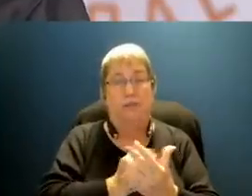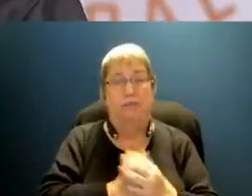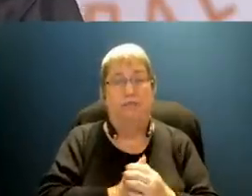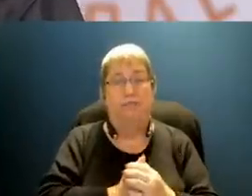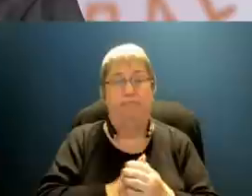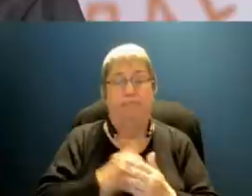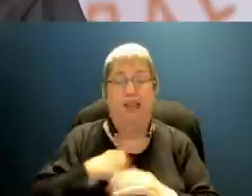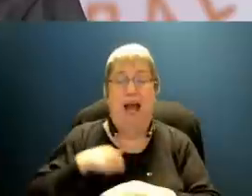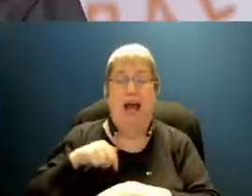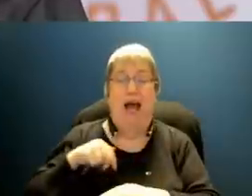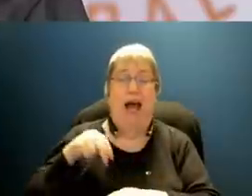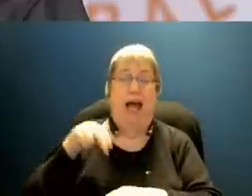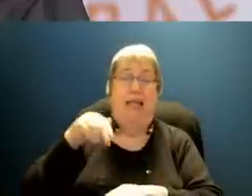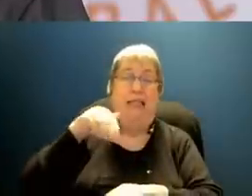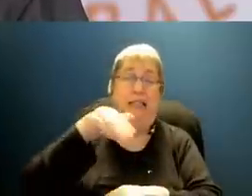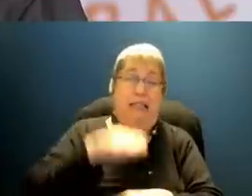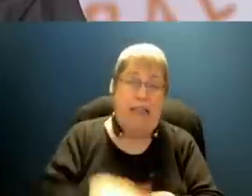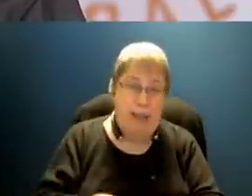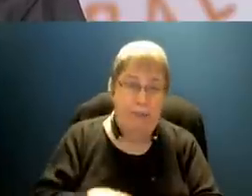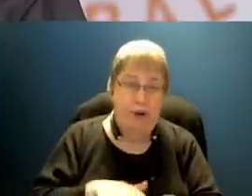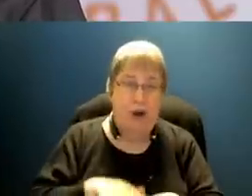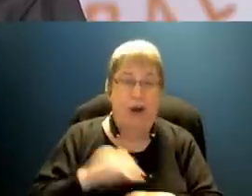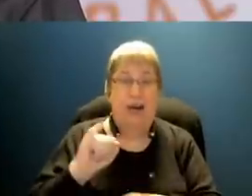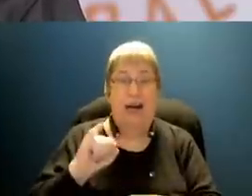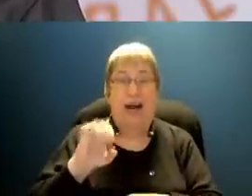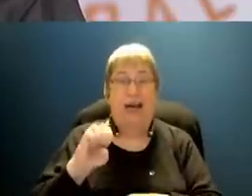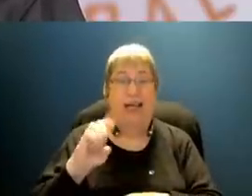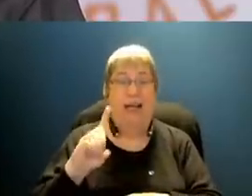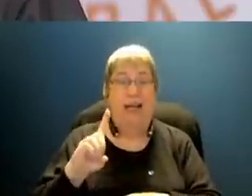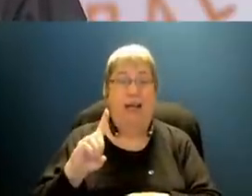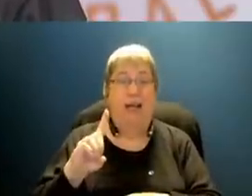IED, an improvised explosive device, a bomb.